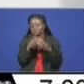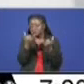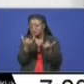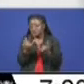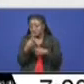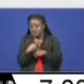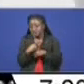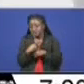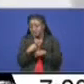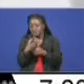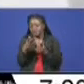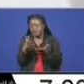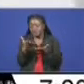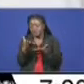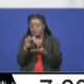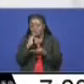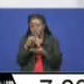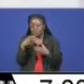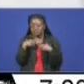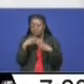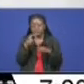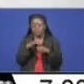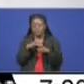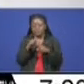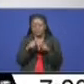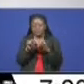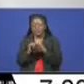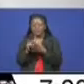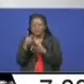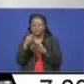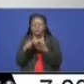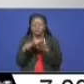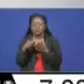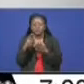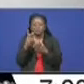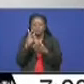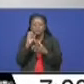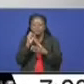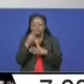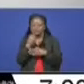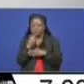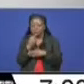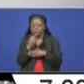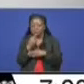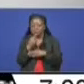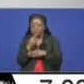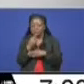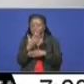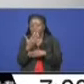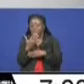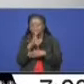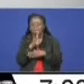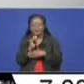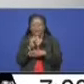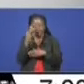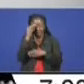vote. But that is what was communicated to NIB from the Ministry of Labor, that there would be no strike